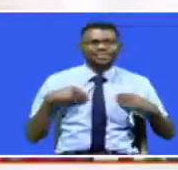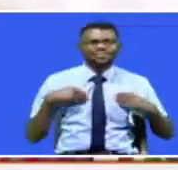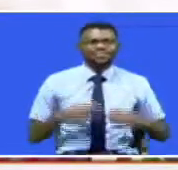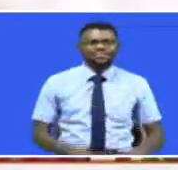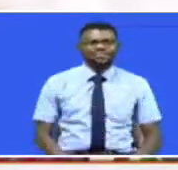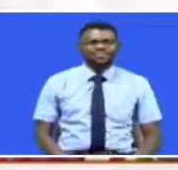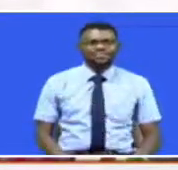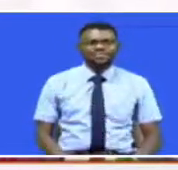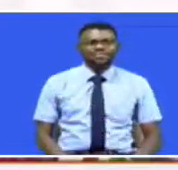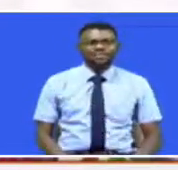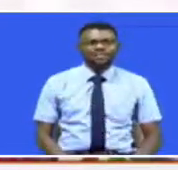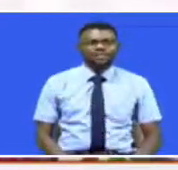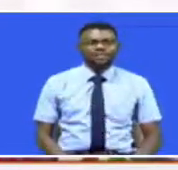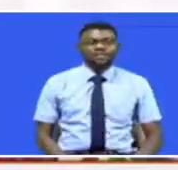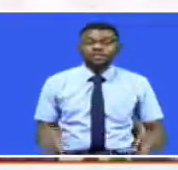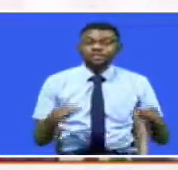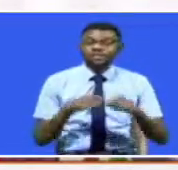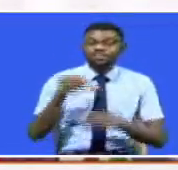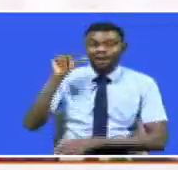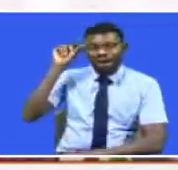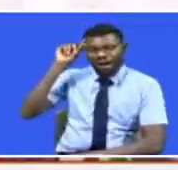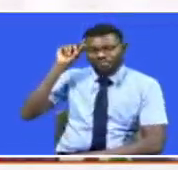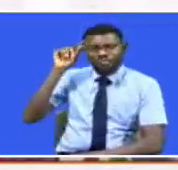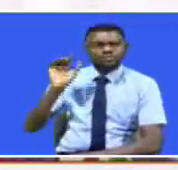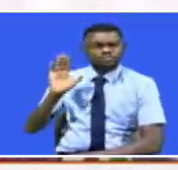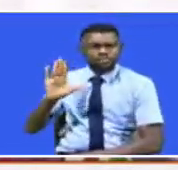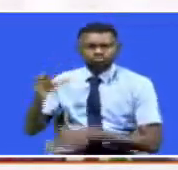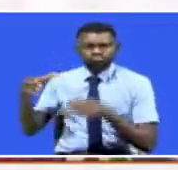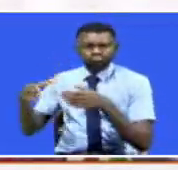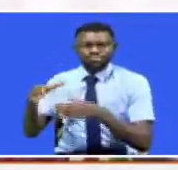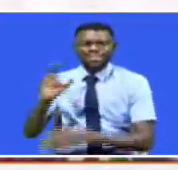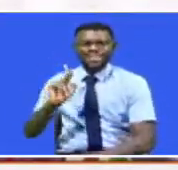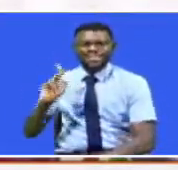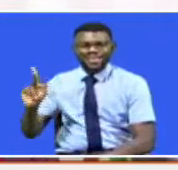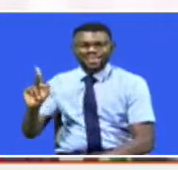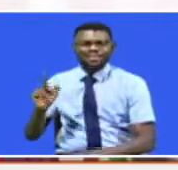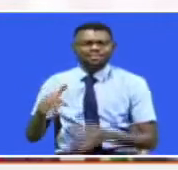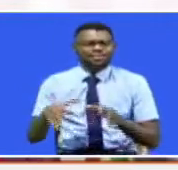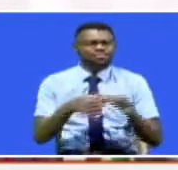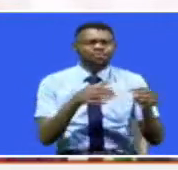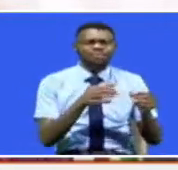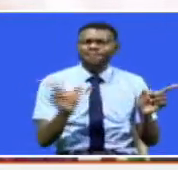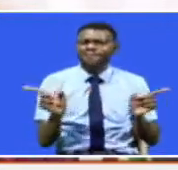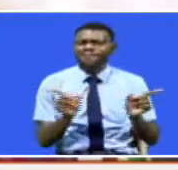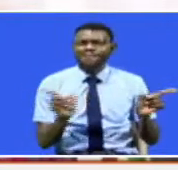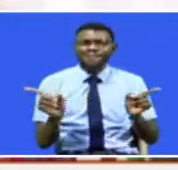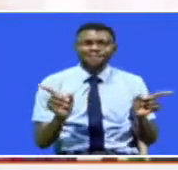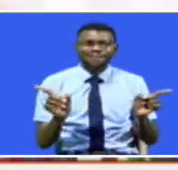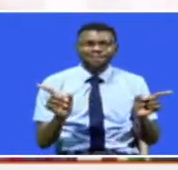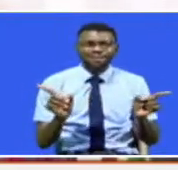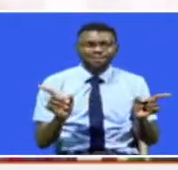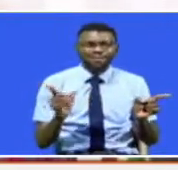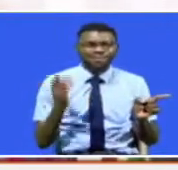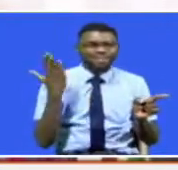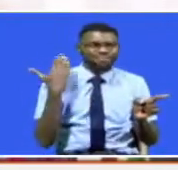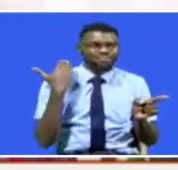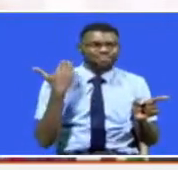of the ruling Kenya Kwanza and Azimio Coalition formed or established the